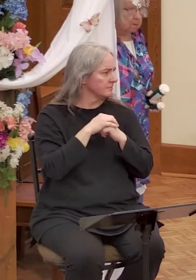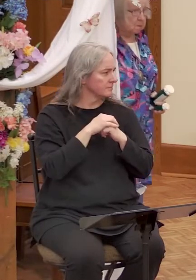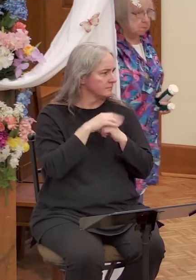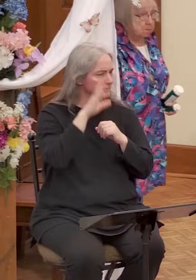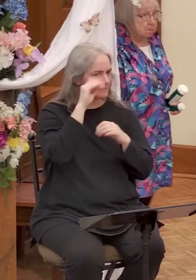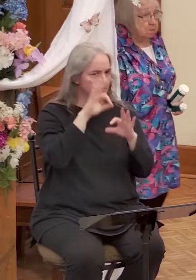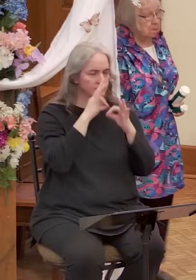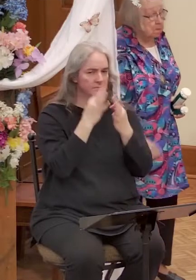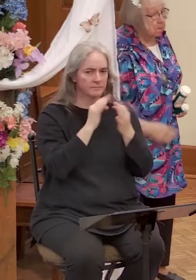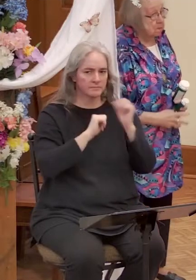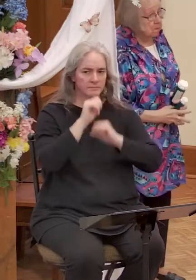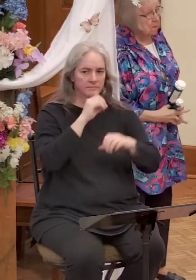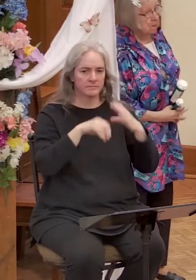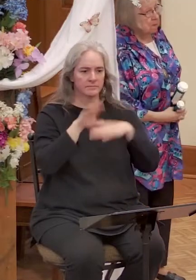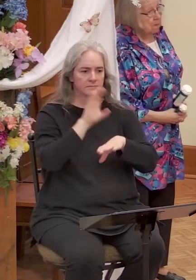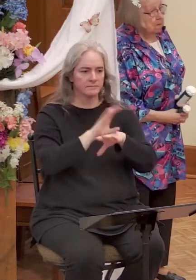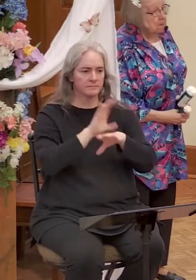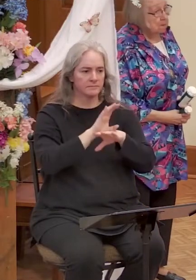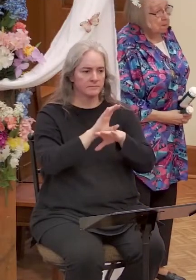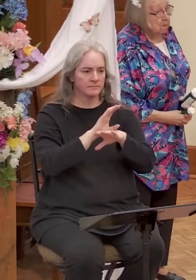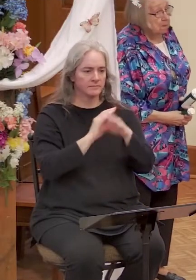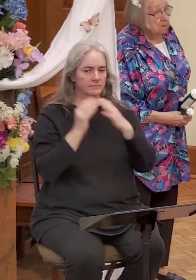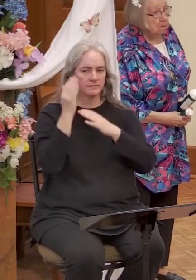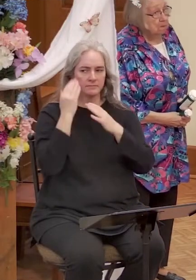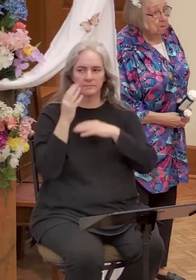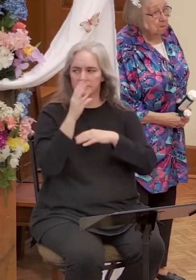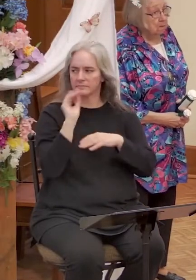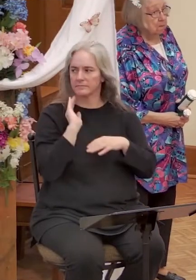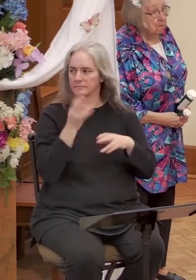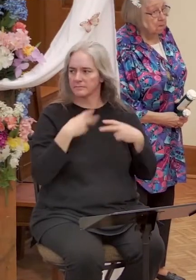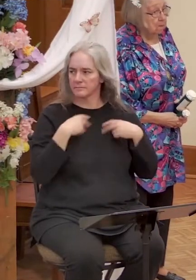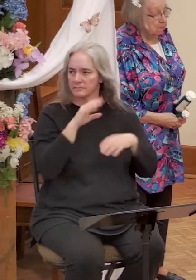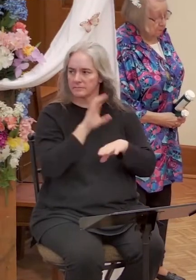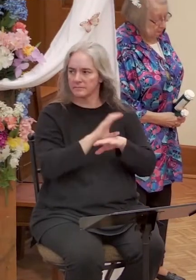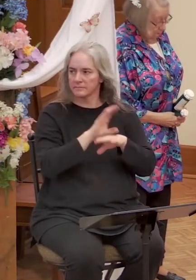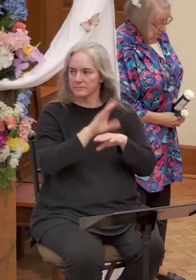And then we have church t-shirts for sale.